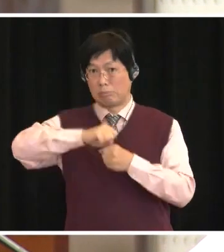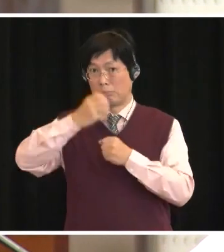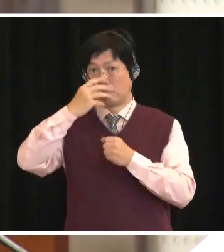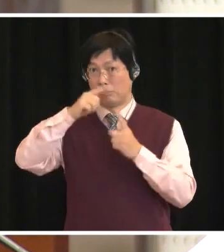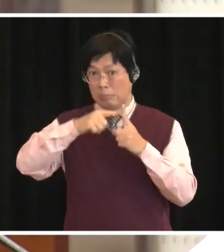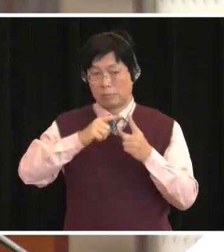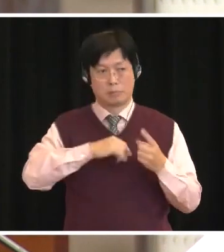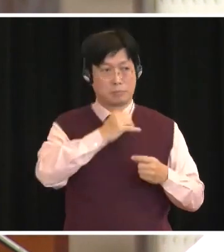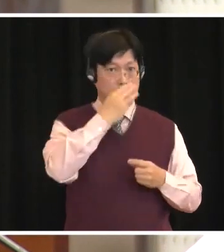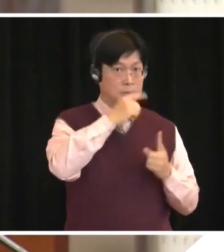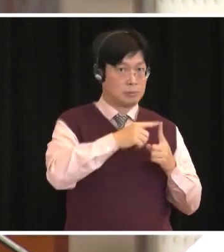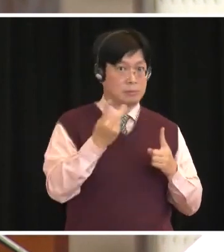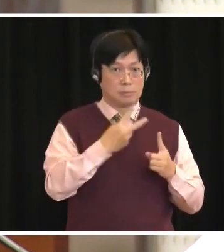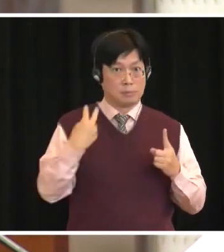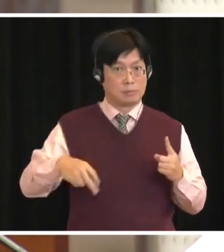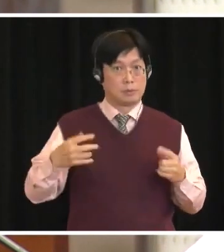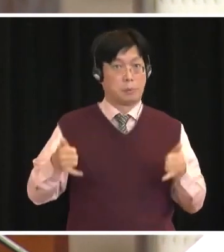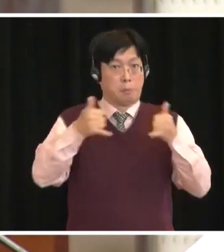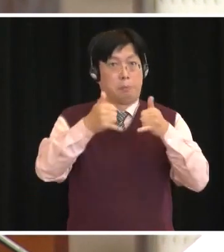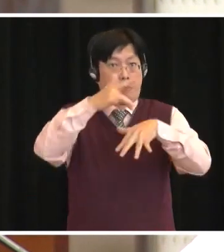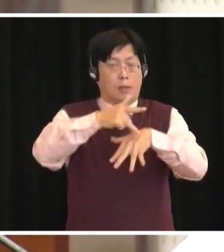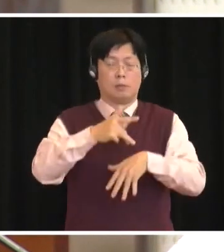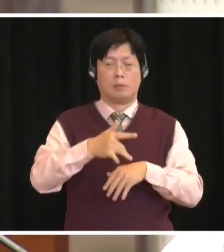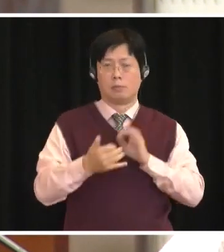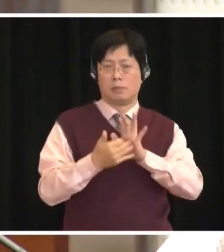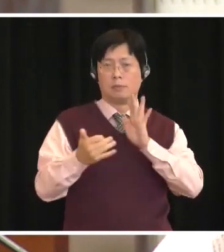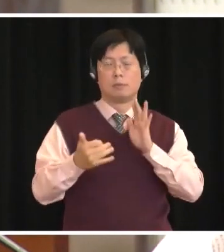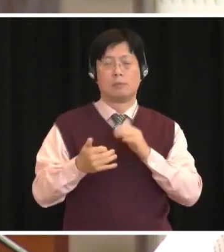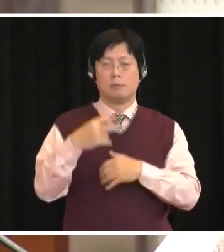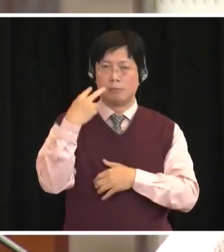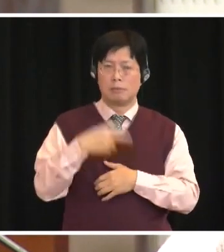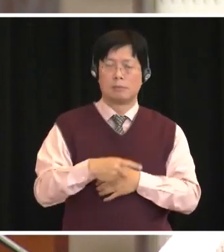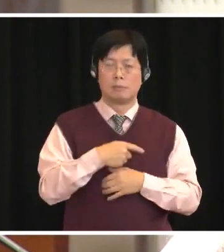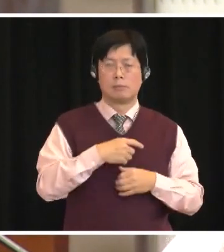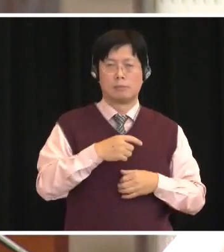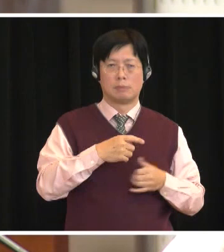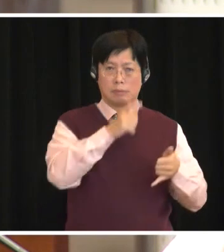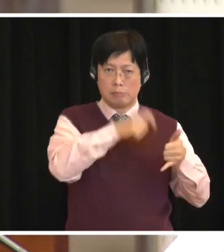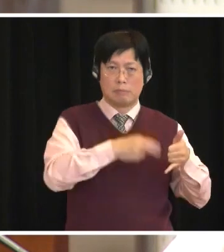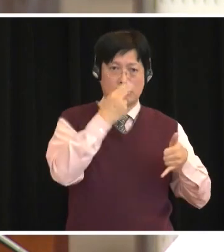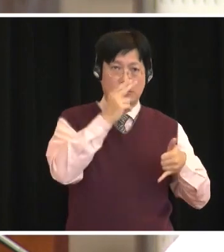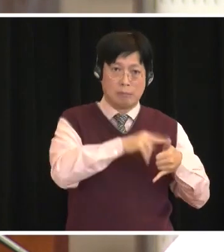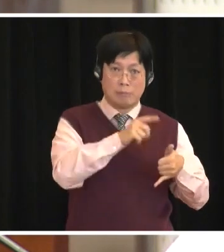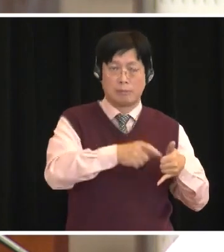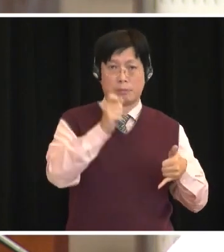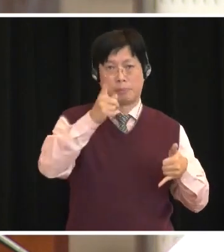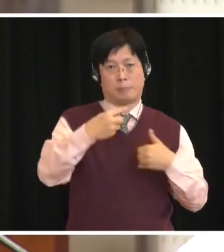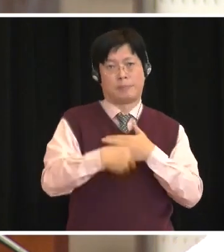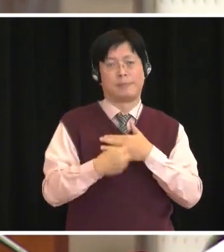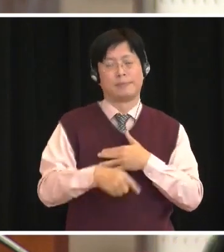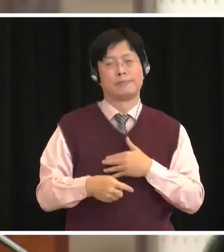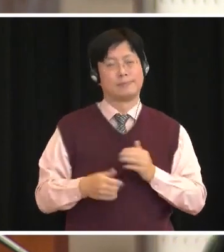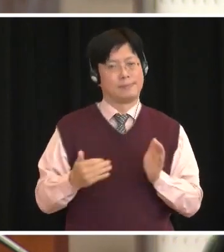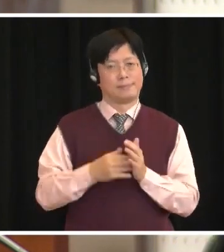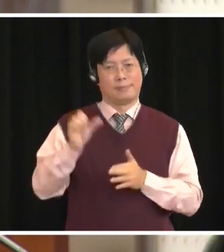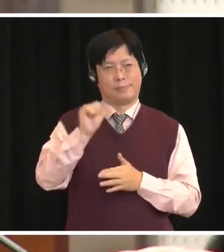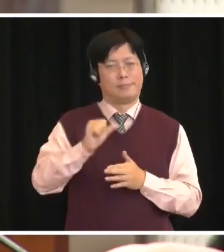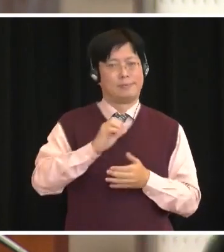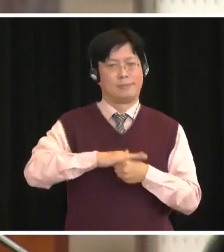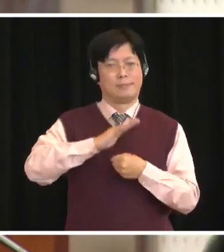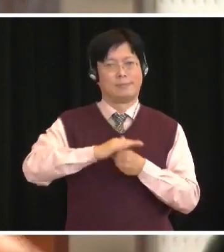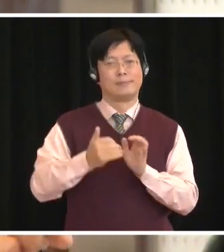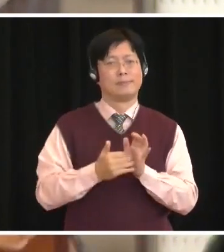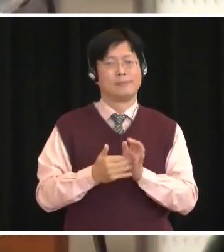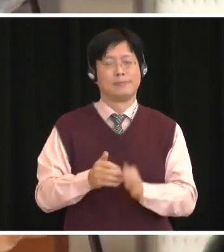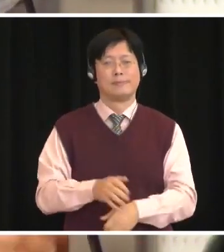the Juvenile Guidance Commission's office. In that case, we can